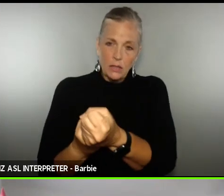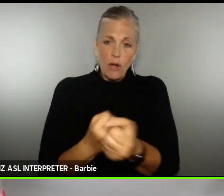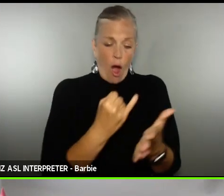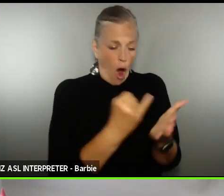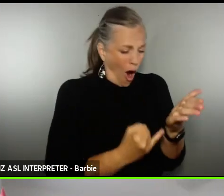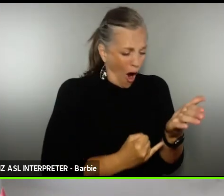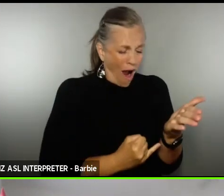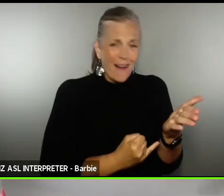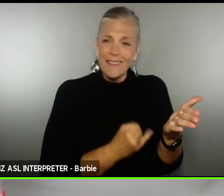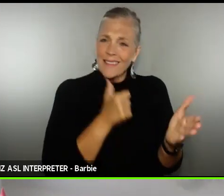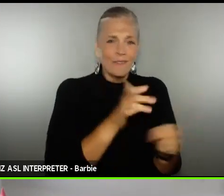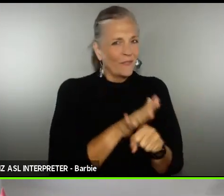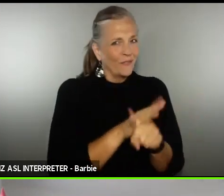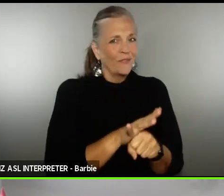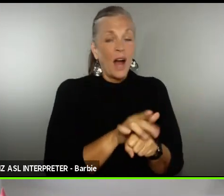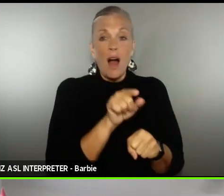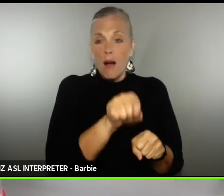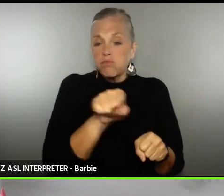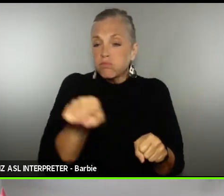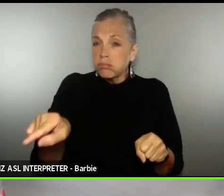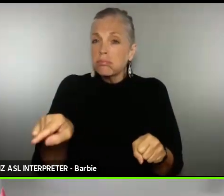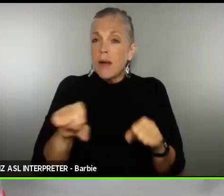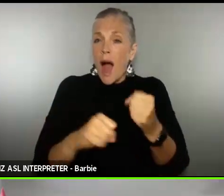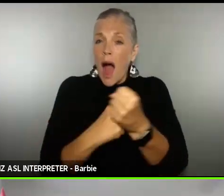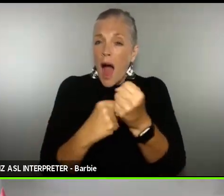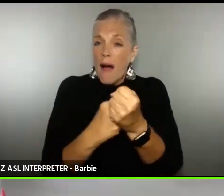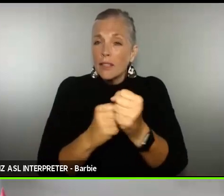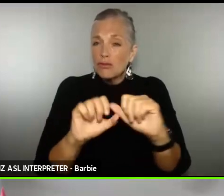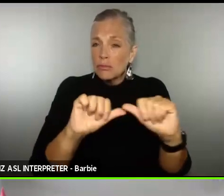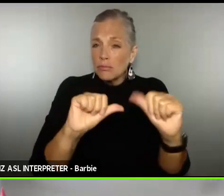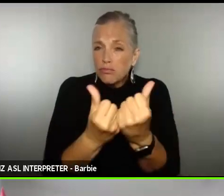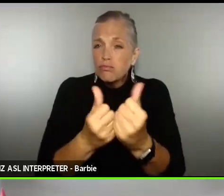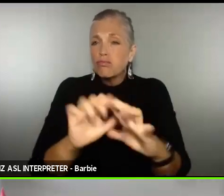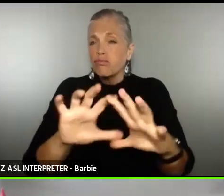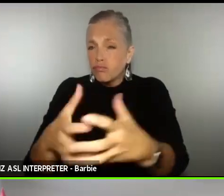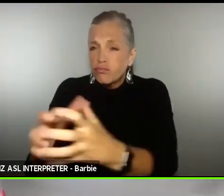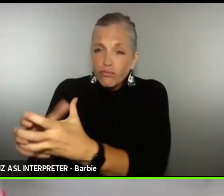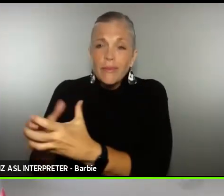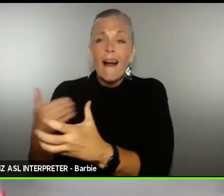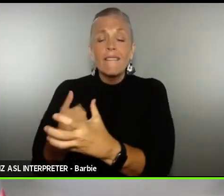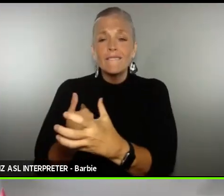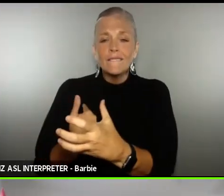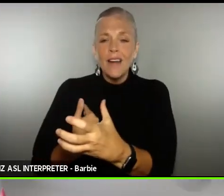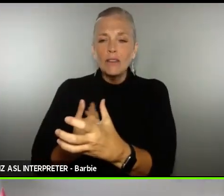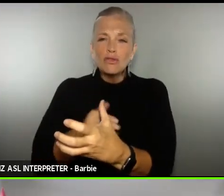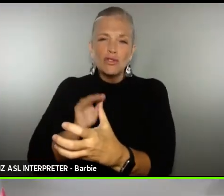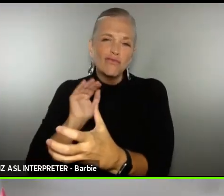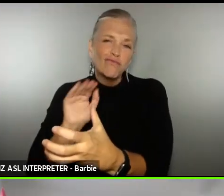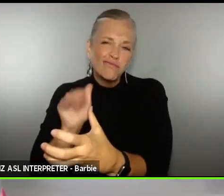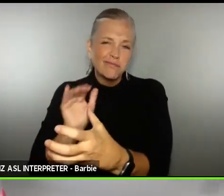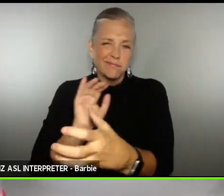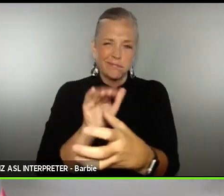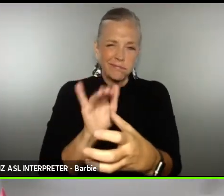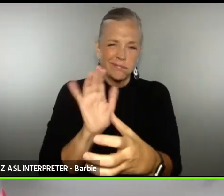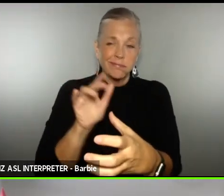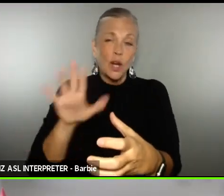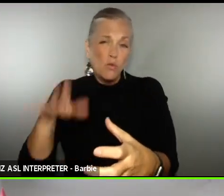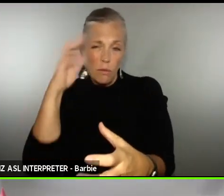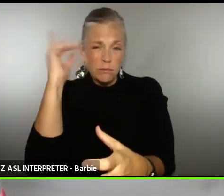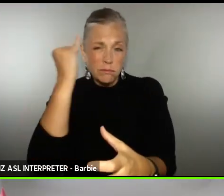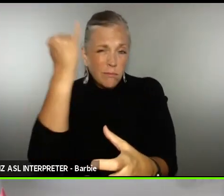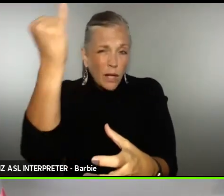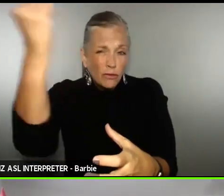exist, to be able to see beyond what, to extend their imagination. And some of that can happen